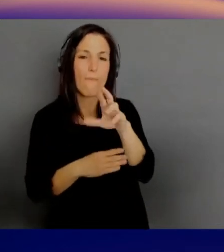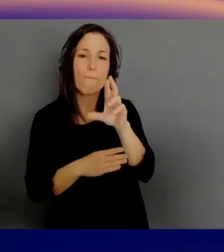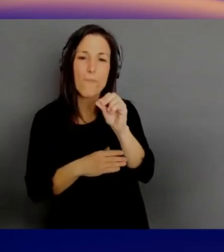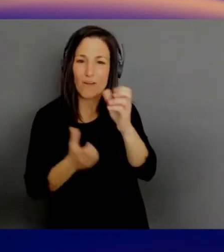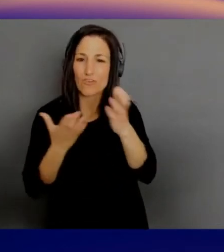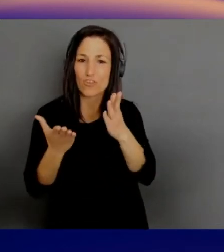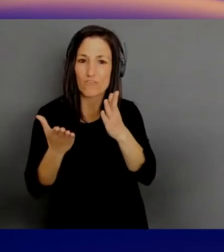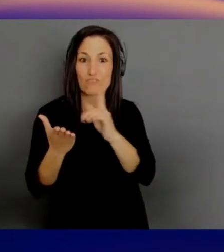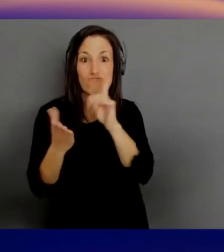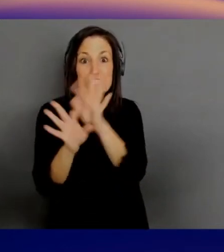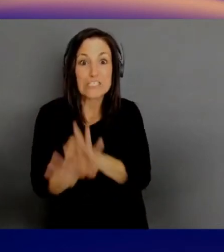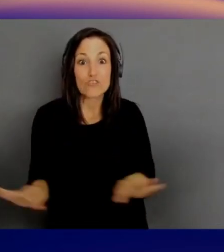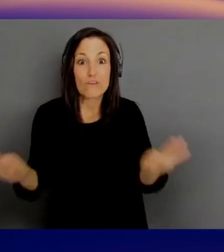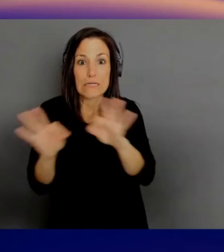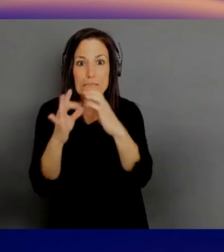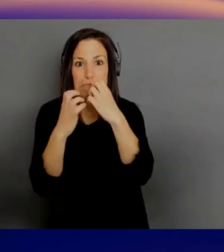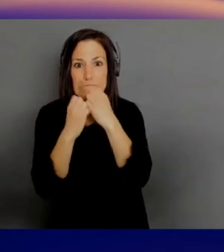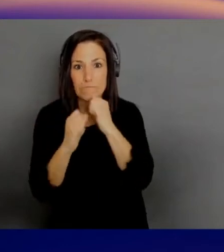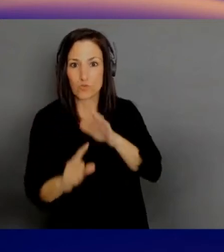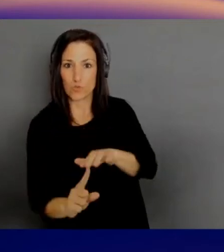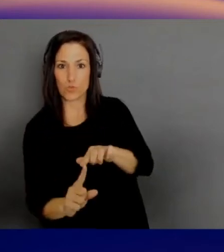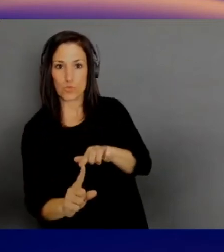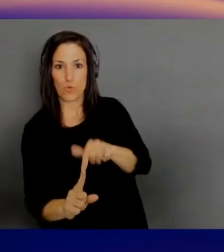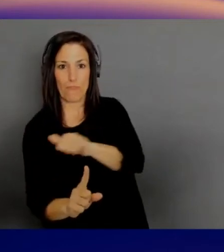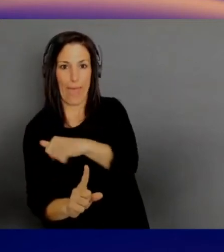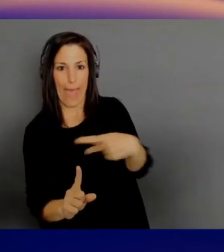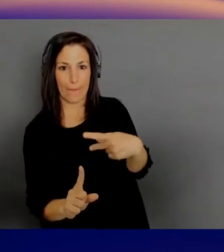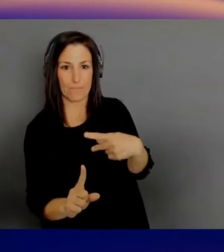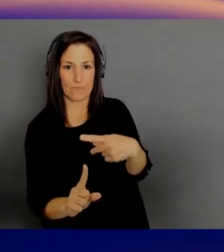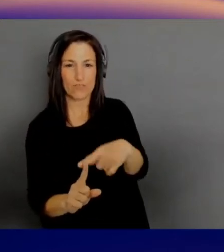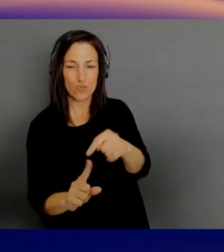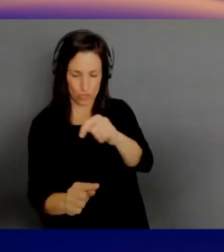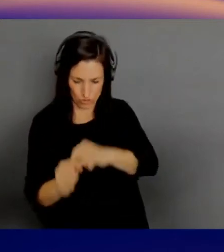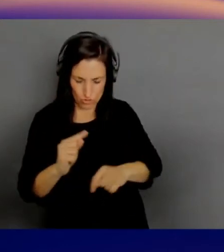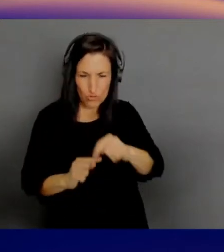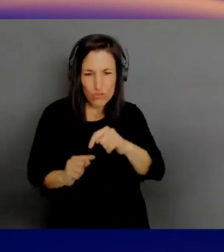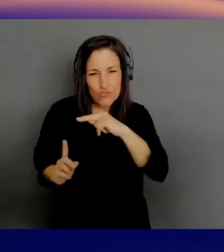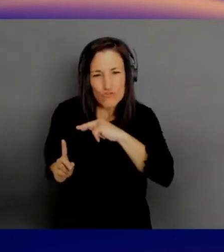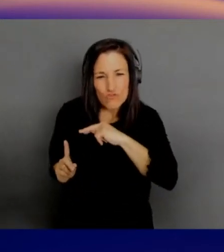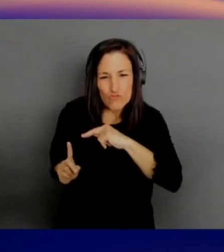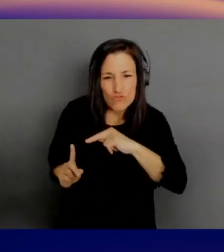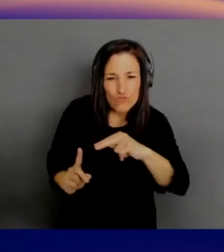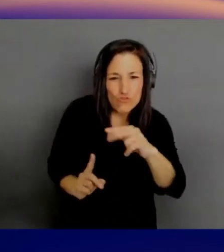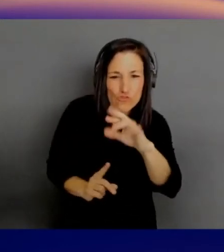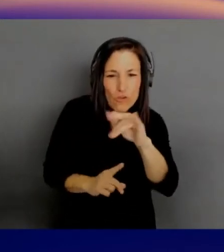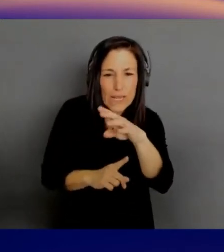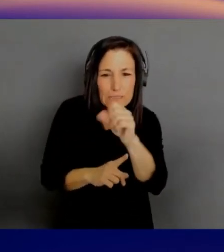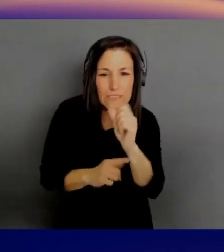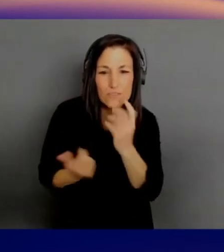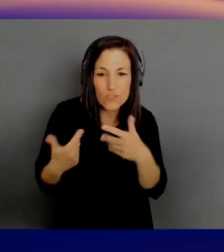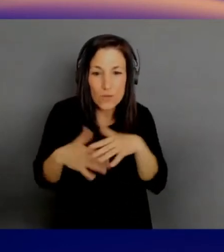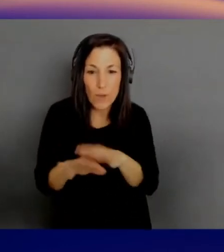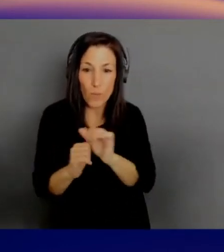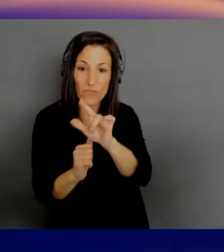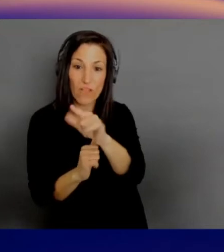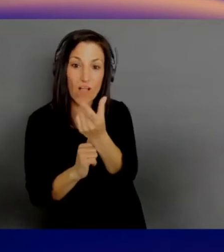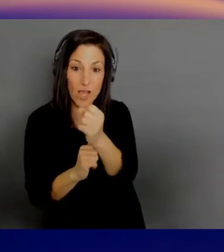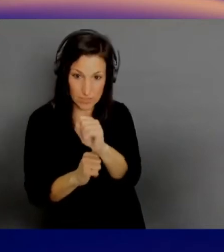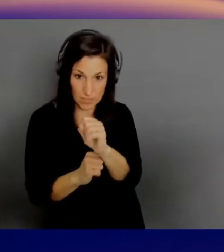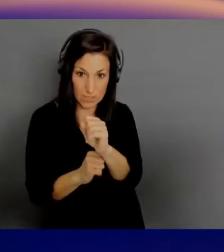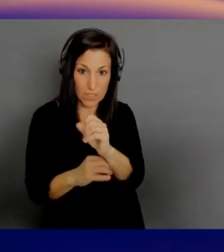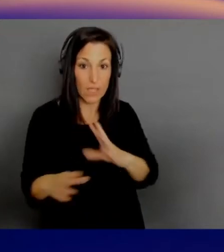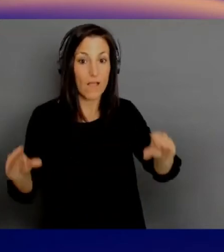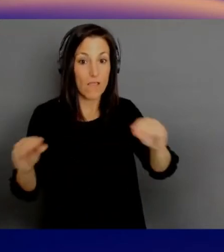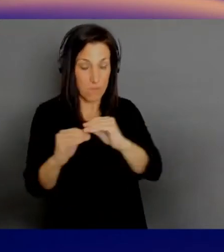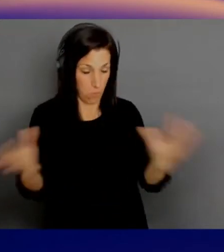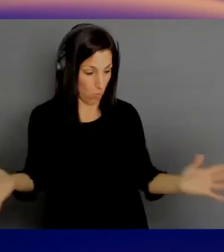your application. You can track them with the traces. We have a traces where you can bundle with the logs. Both the traces and logs together will